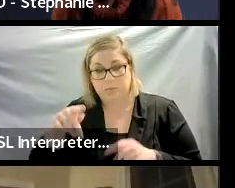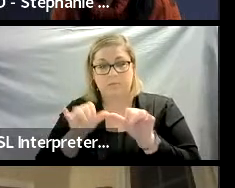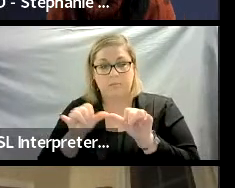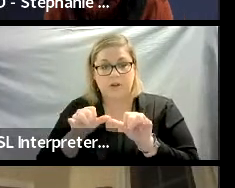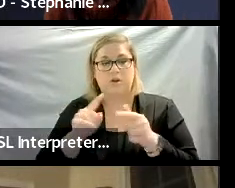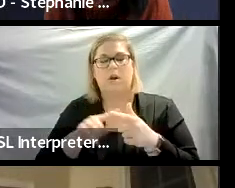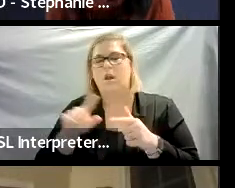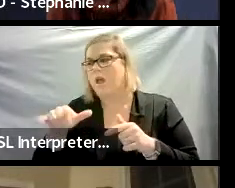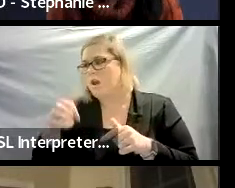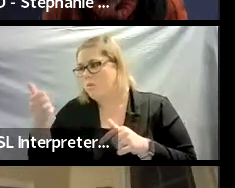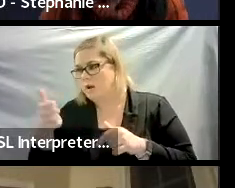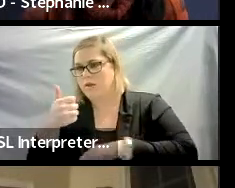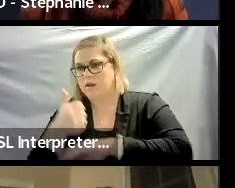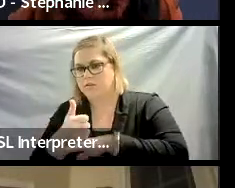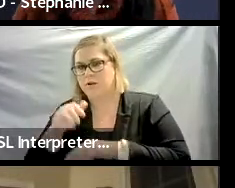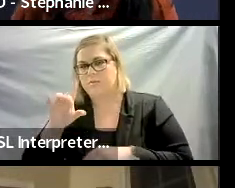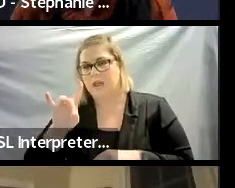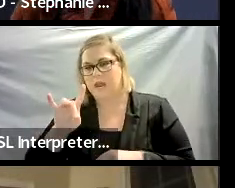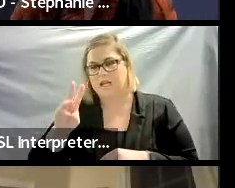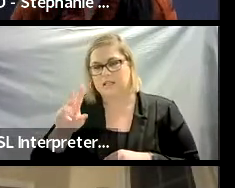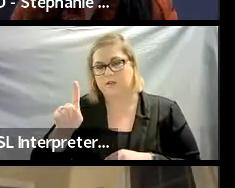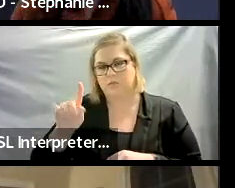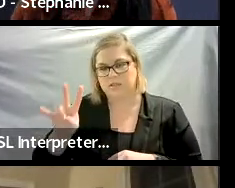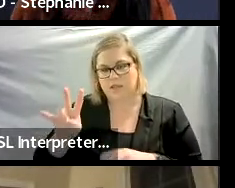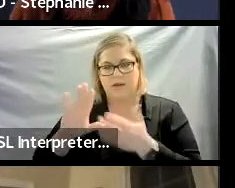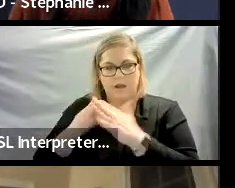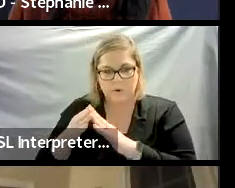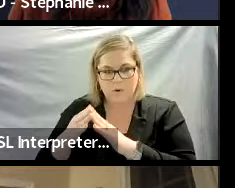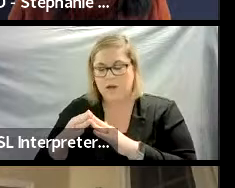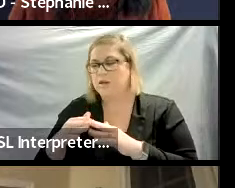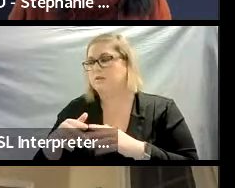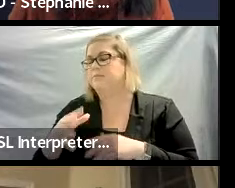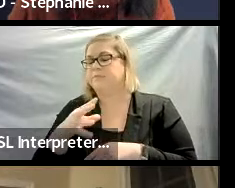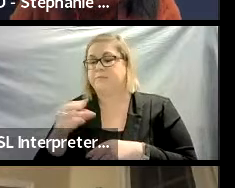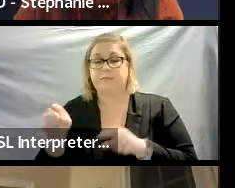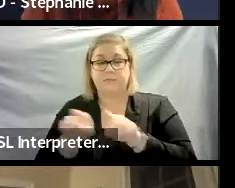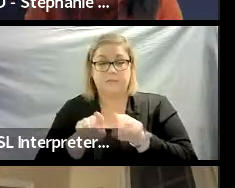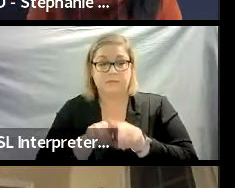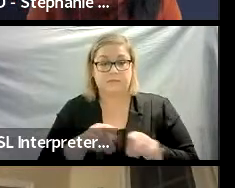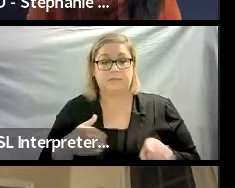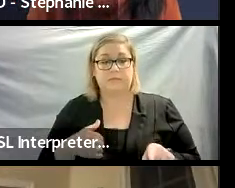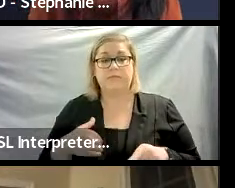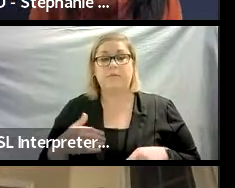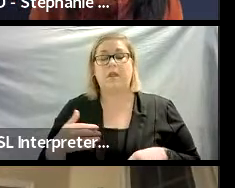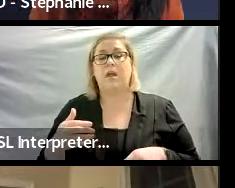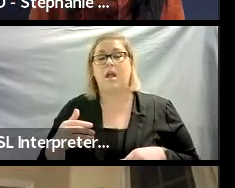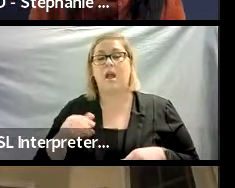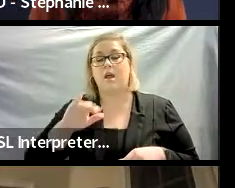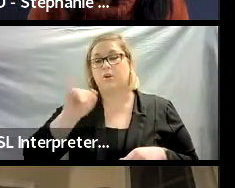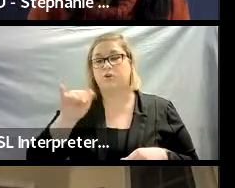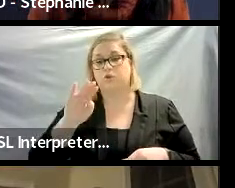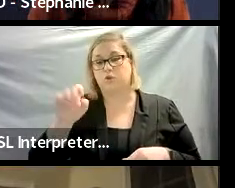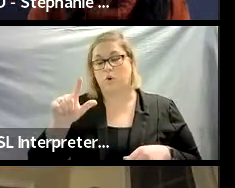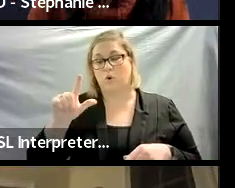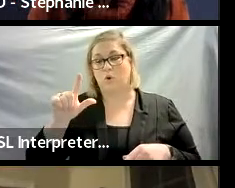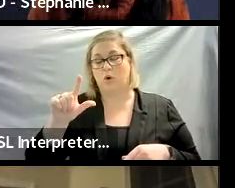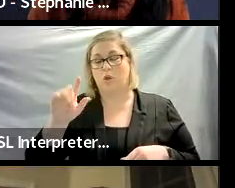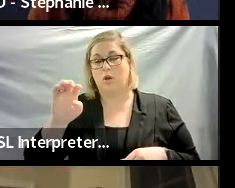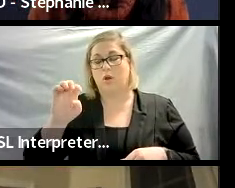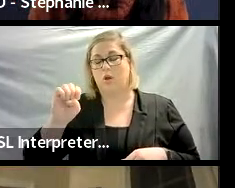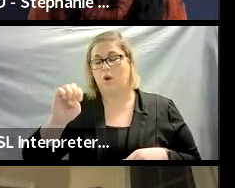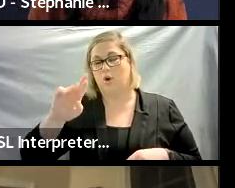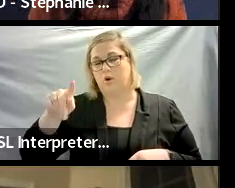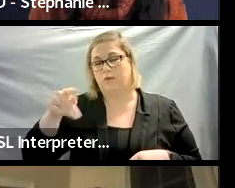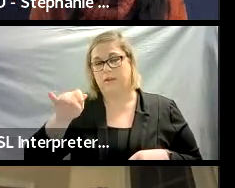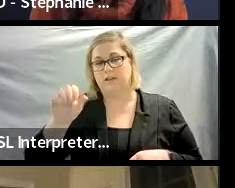from other AB617 communities. We also had Joel Urfus from RAMP, which stands for Regional